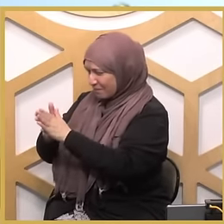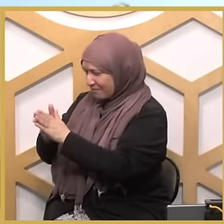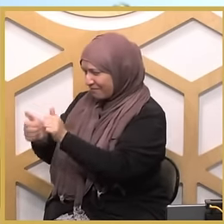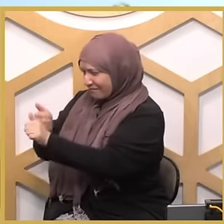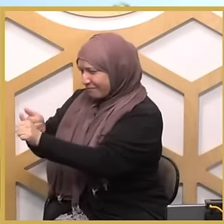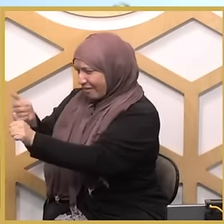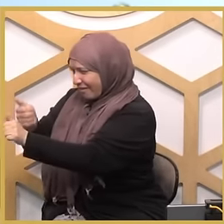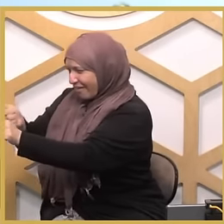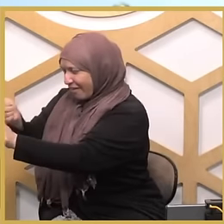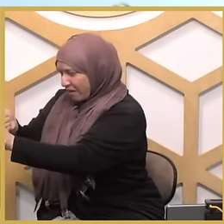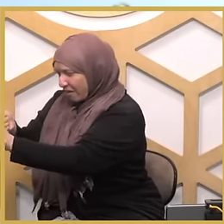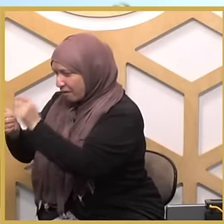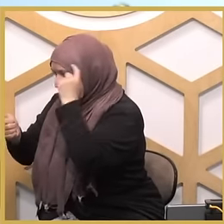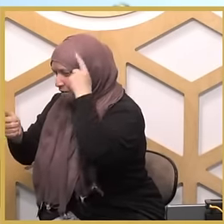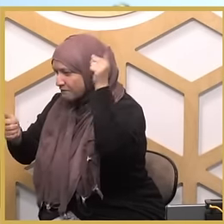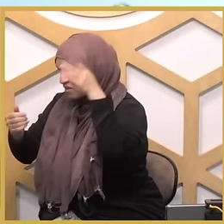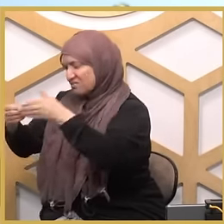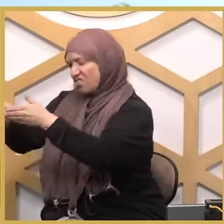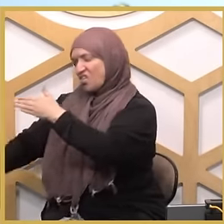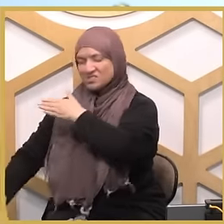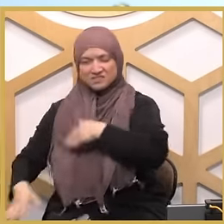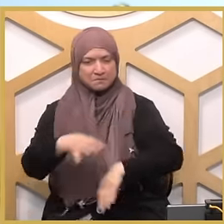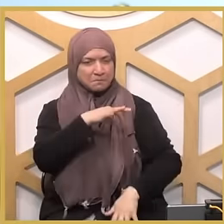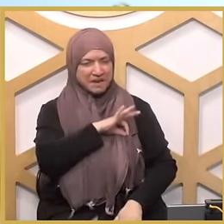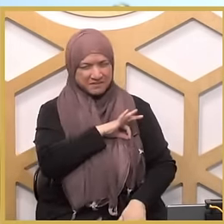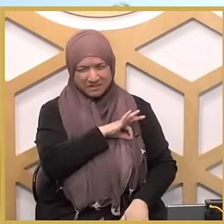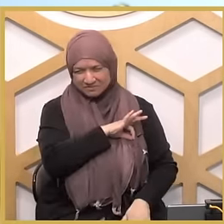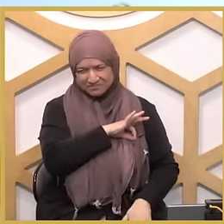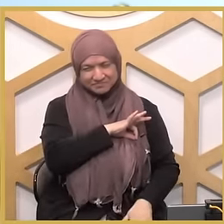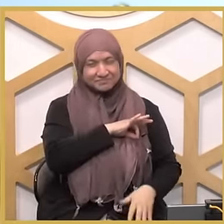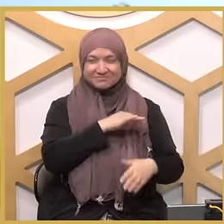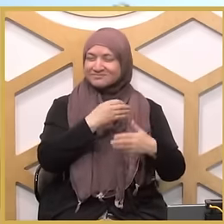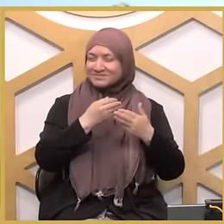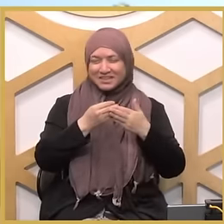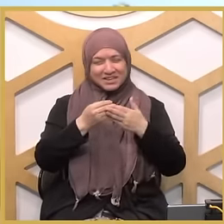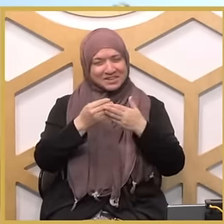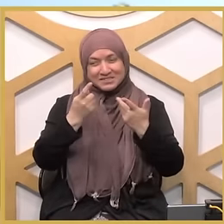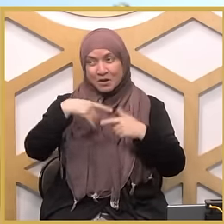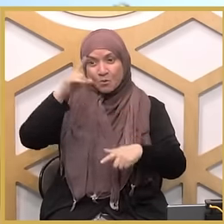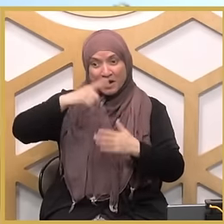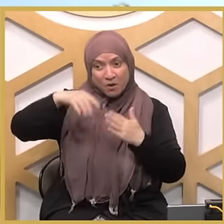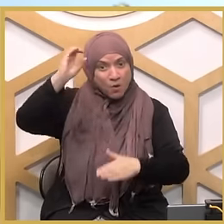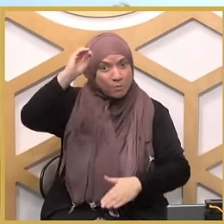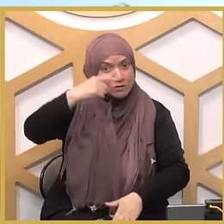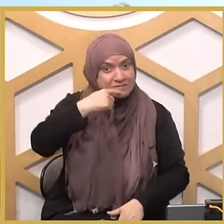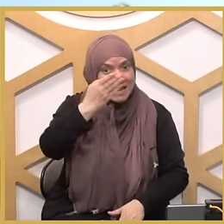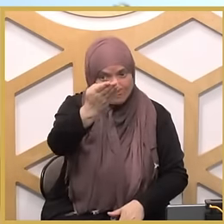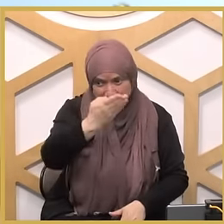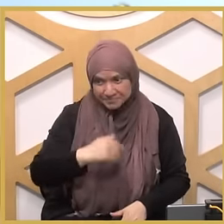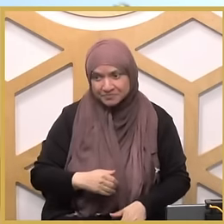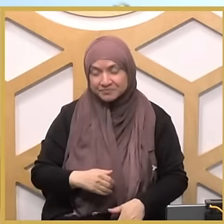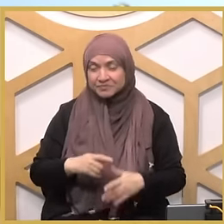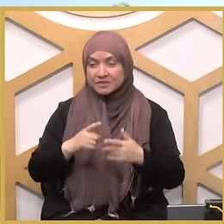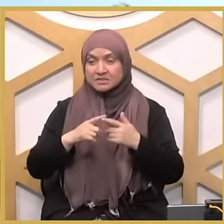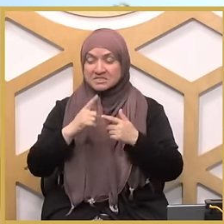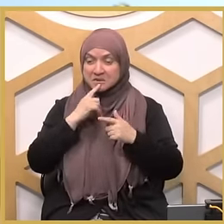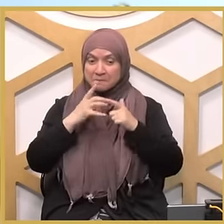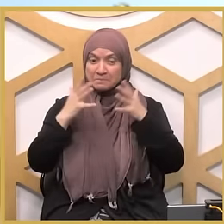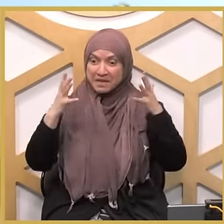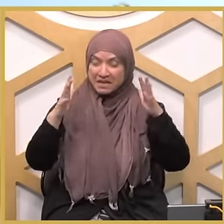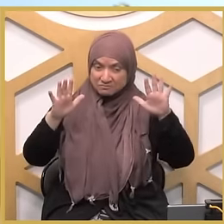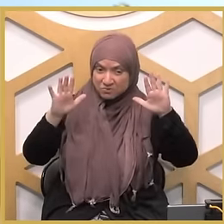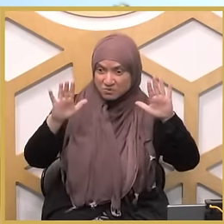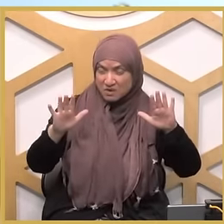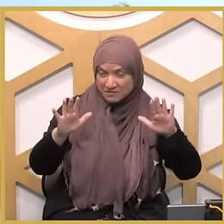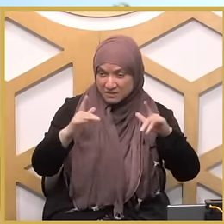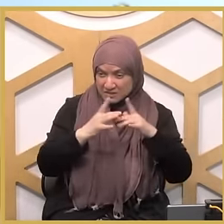destructive sins, the major sins. This is where that distinction becomes super important. There's a difference between someone who's trying and slipping, and